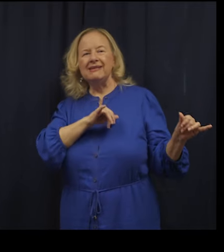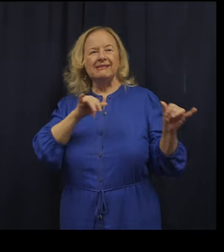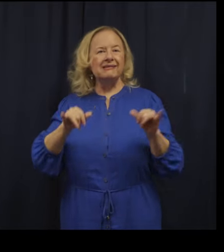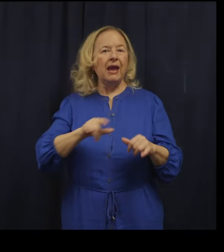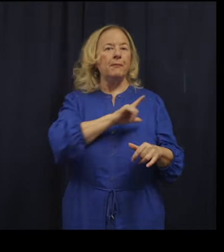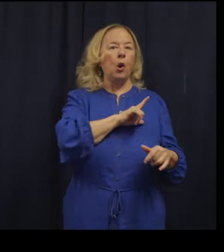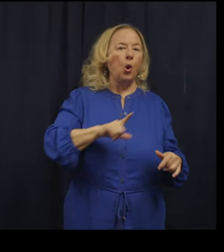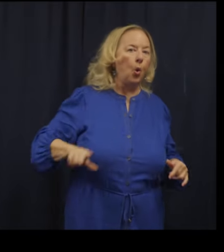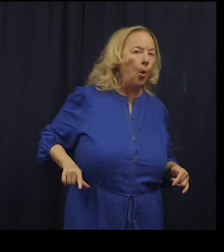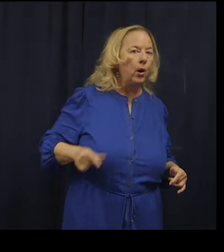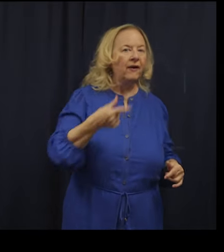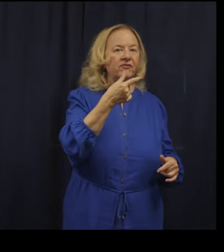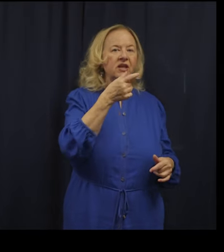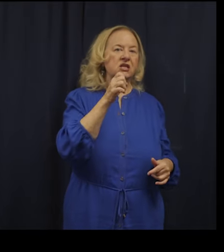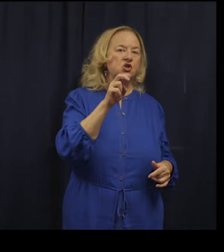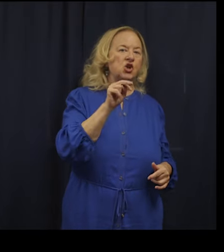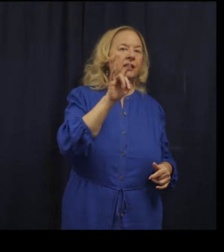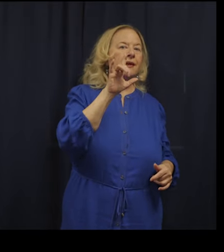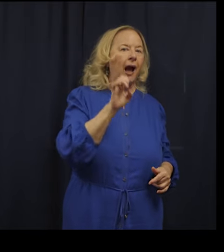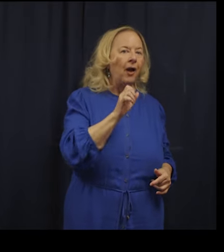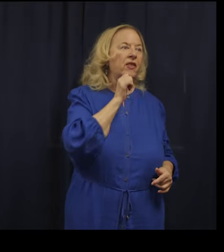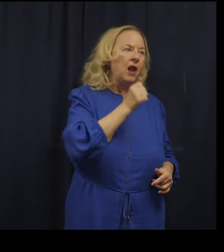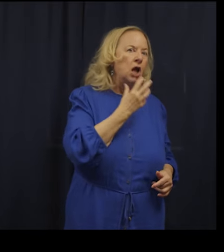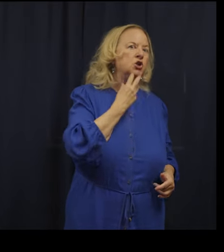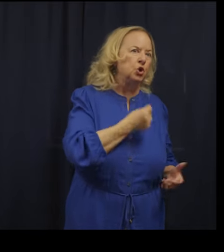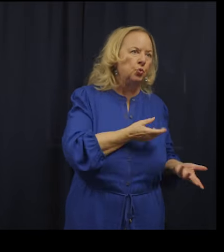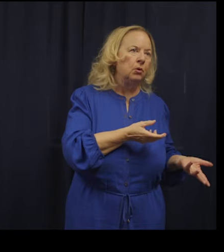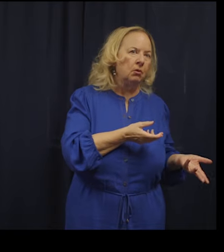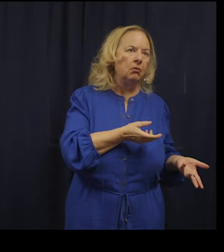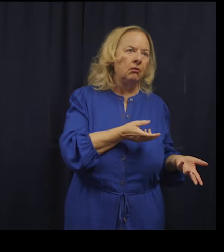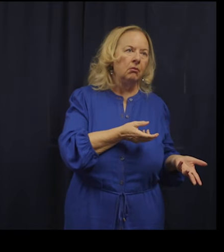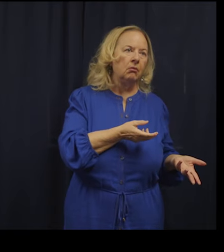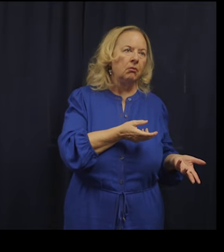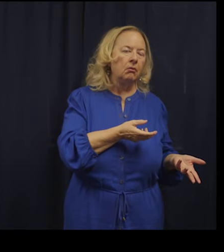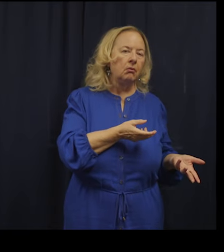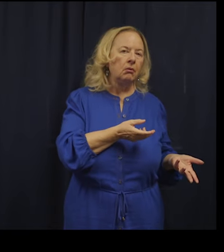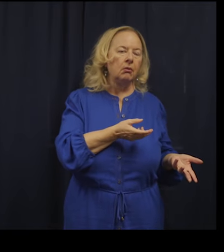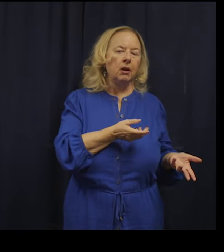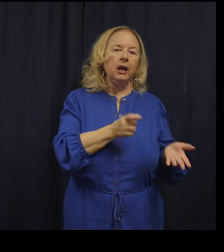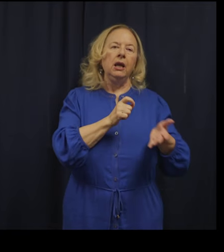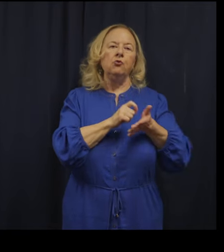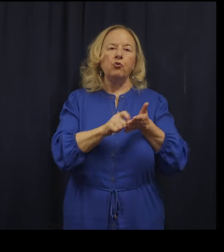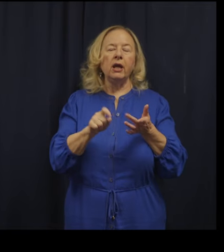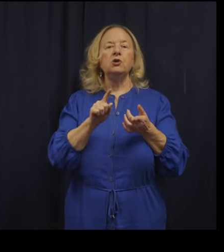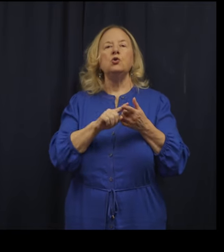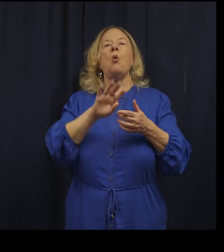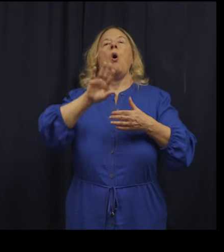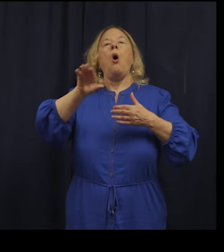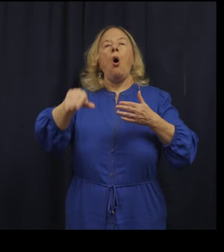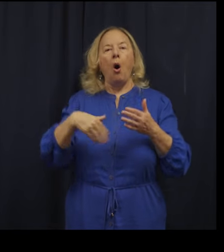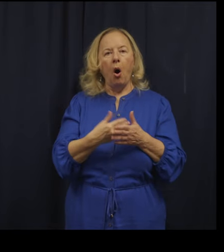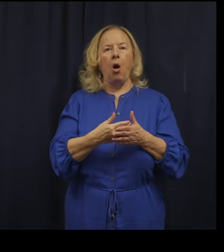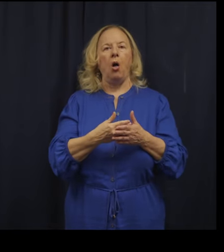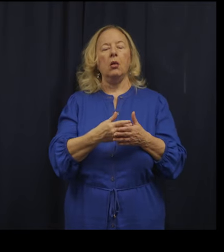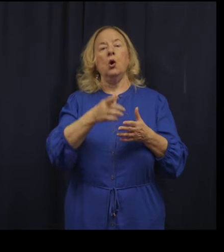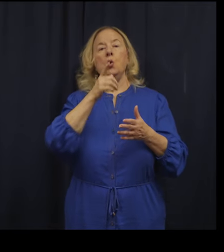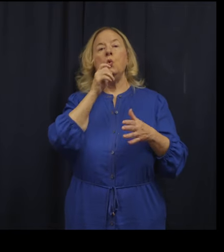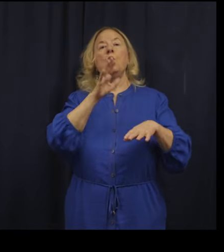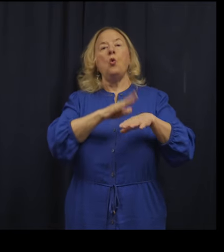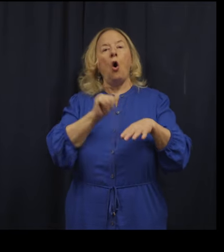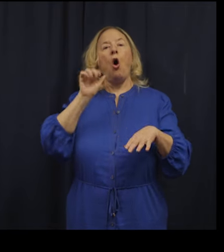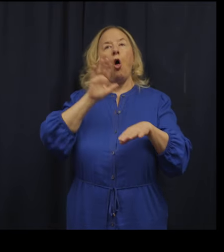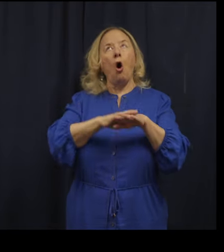of the Gentiles. Oh my gosh. And he's rich unto all that